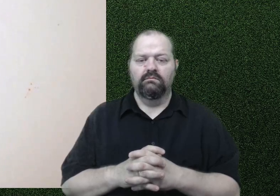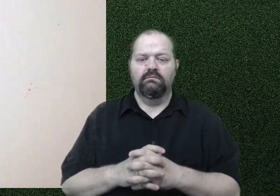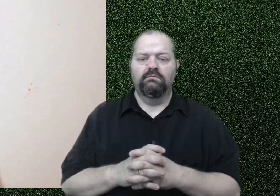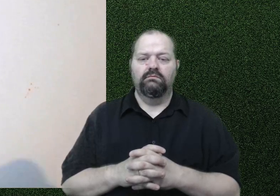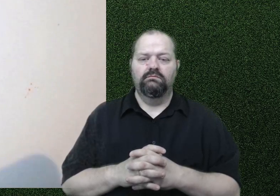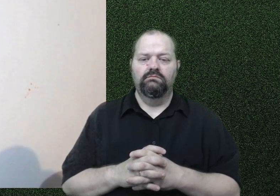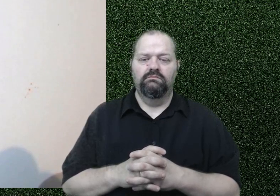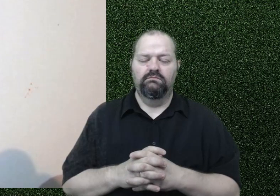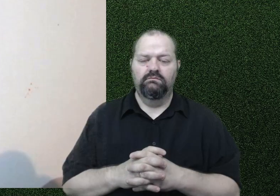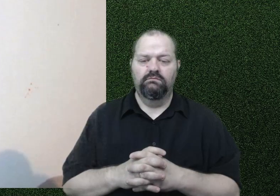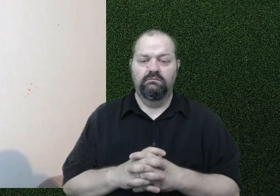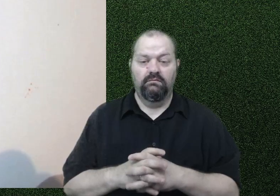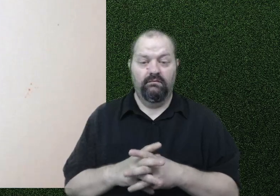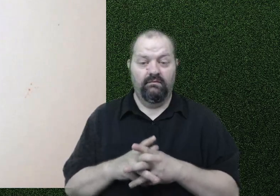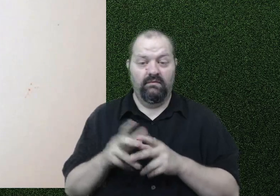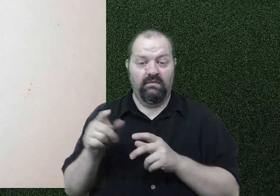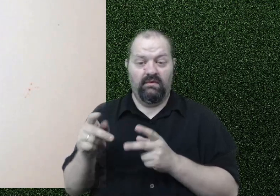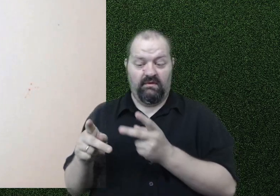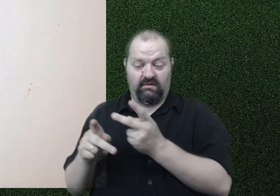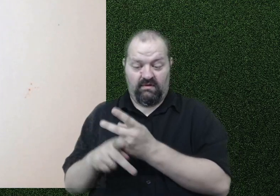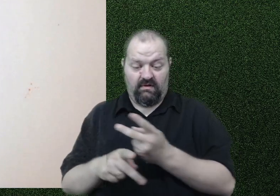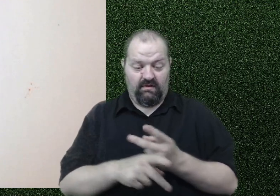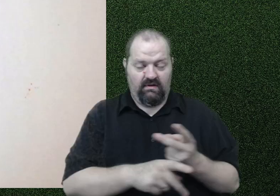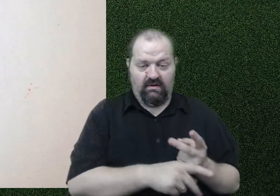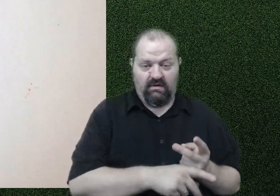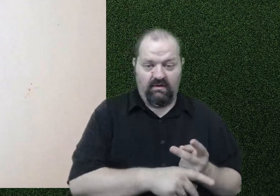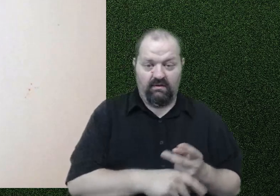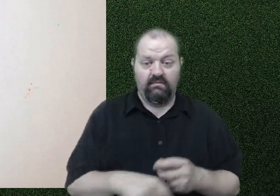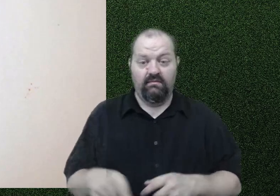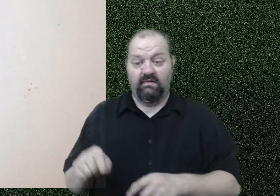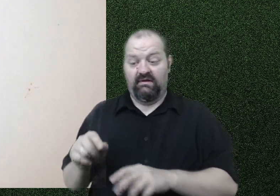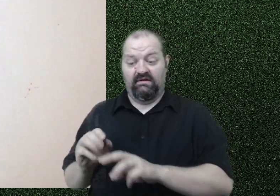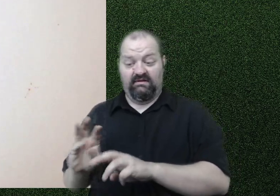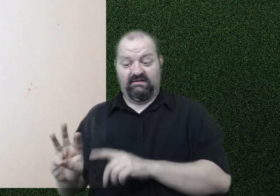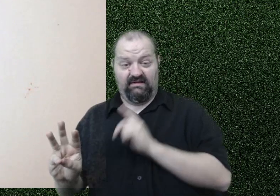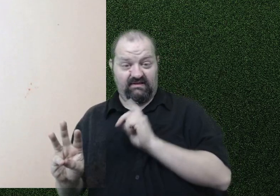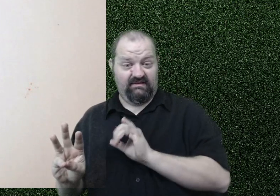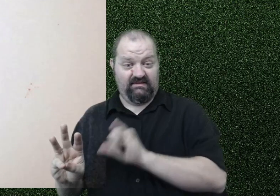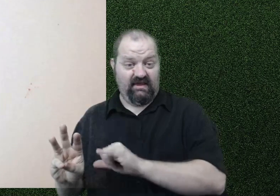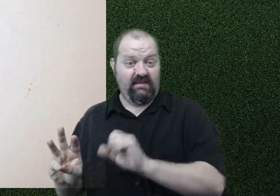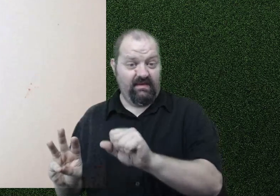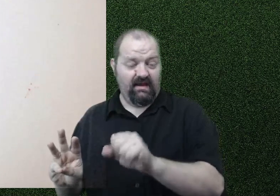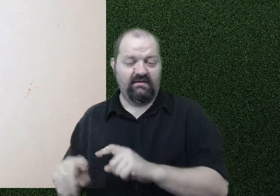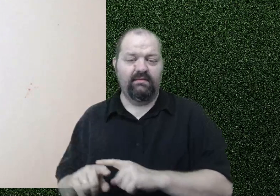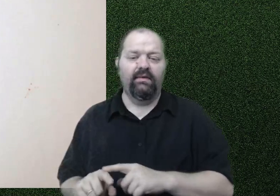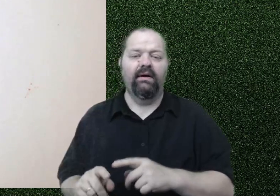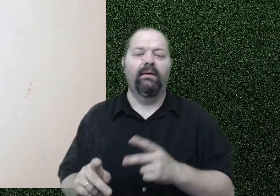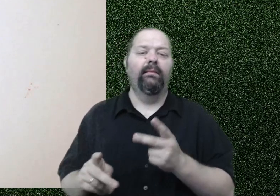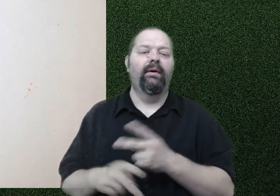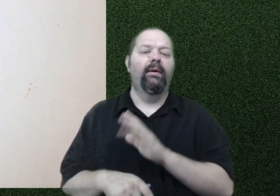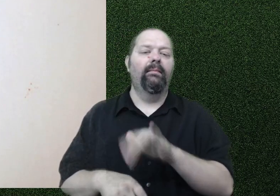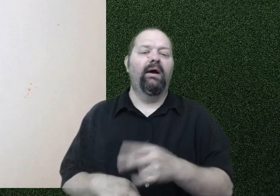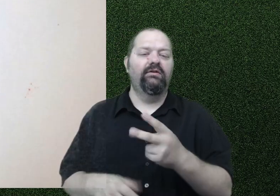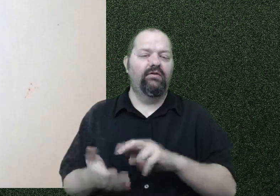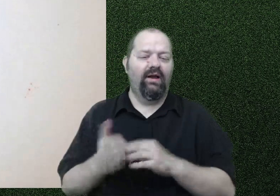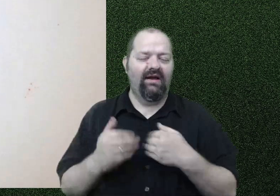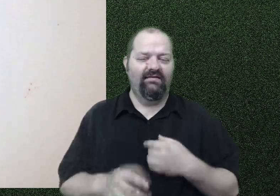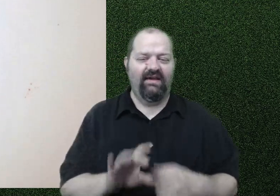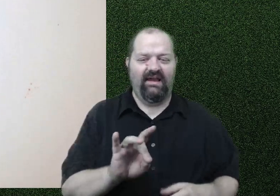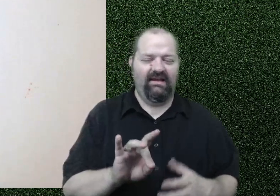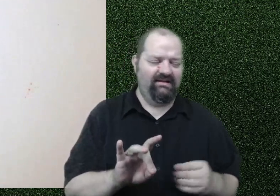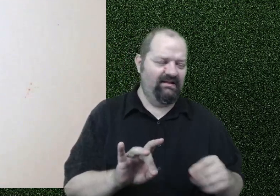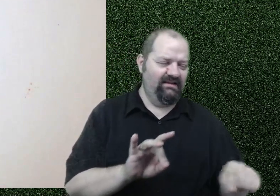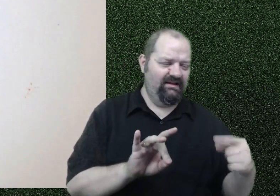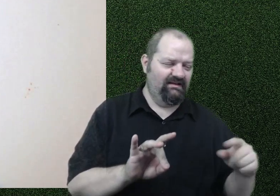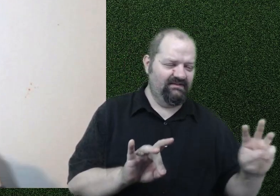Is it the same as the AB? No, the 6 is the same by design. That's good. But when I multiplied by 2, I got an 8 there and a -16